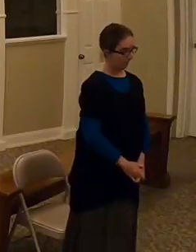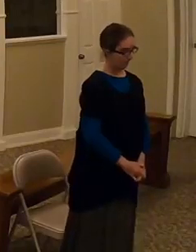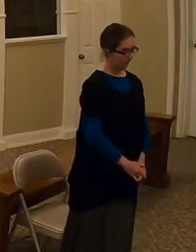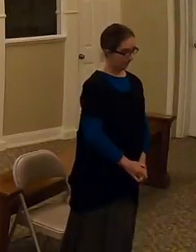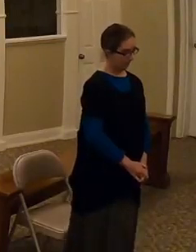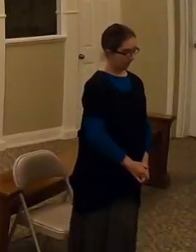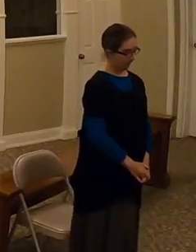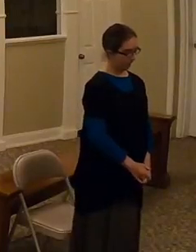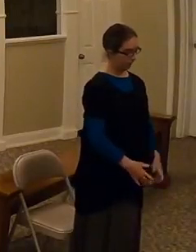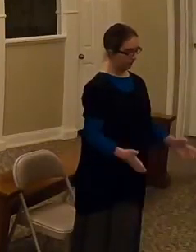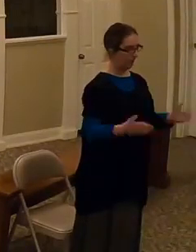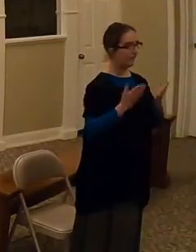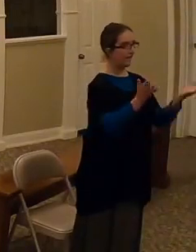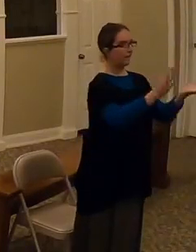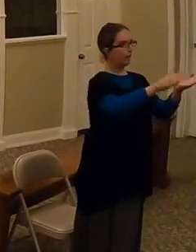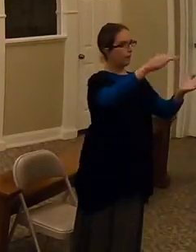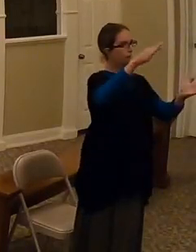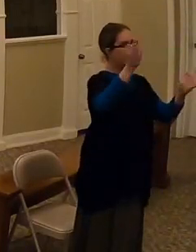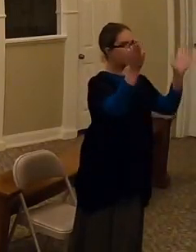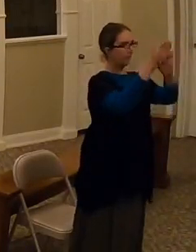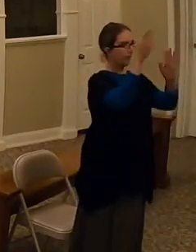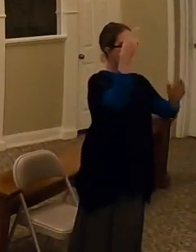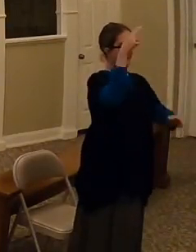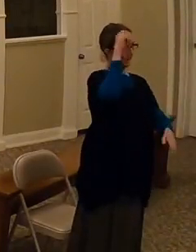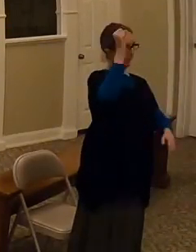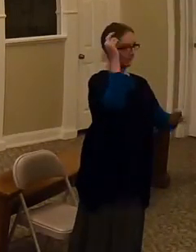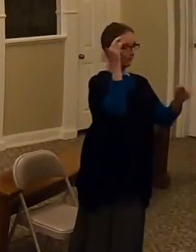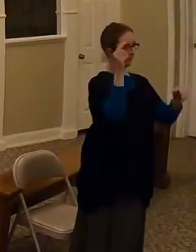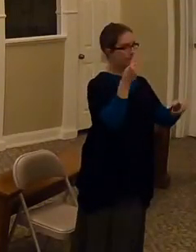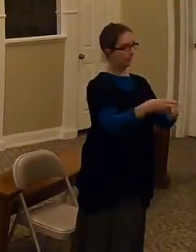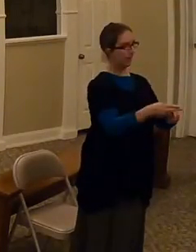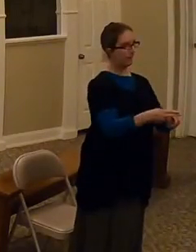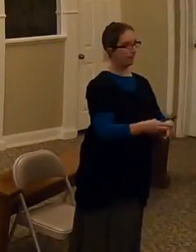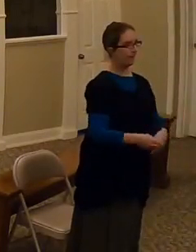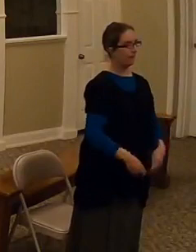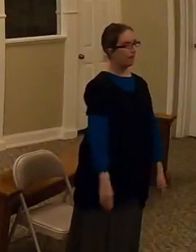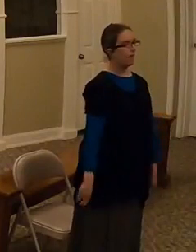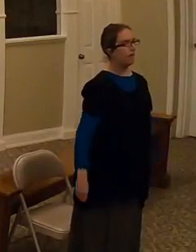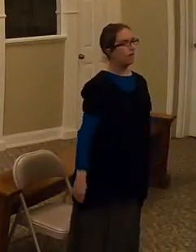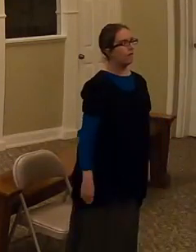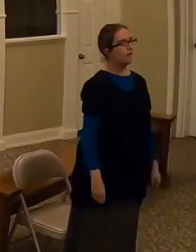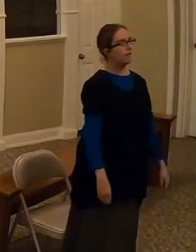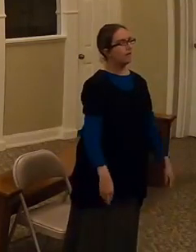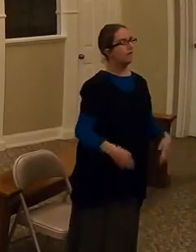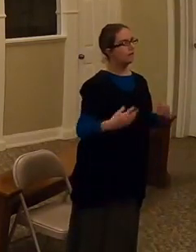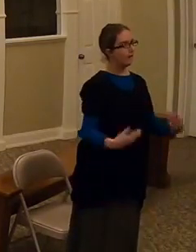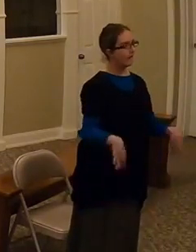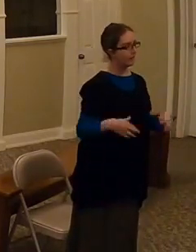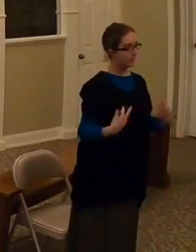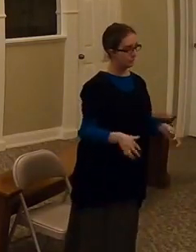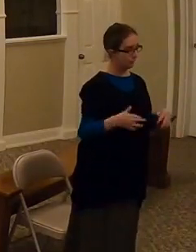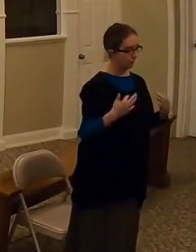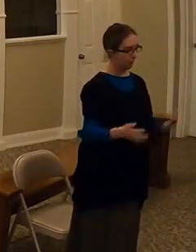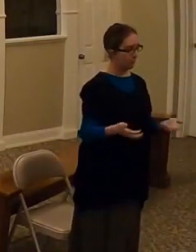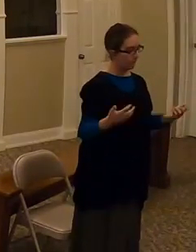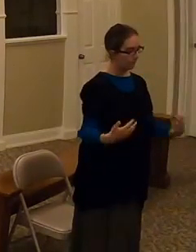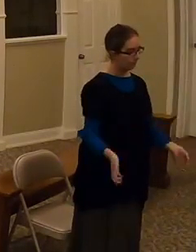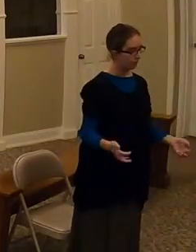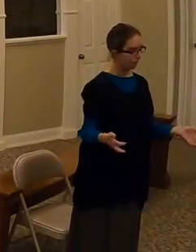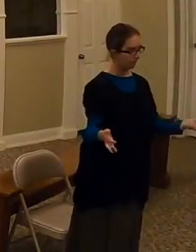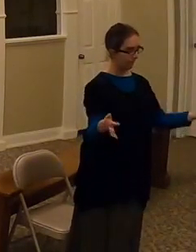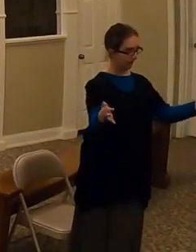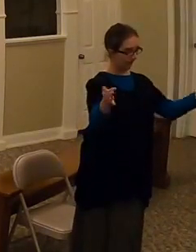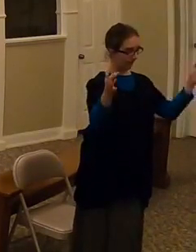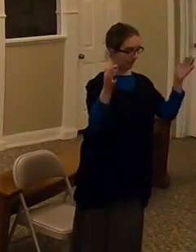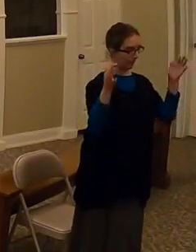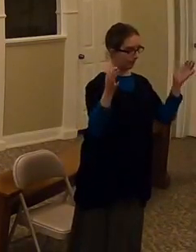God. Come on, give Him glory. Let's praise His name. I love You. Lord, I love You, Jesus. I worship